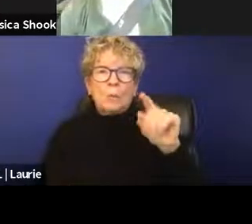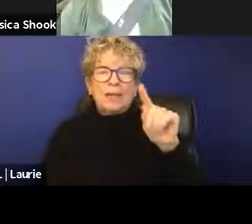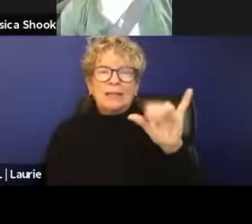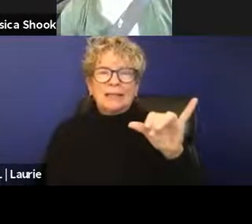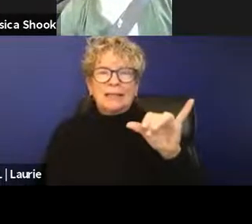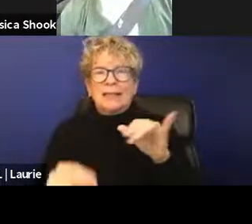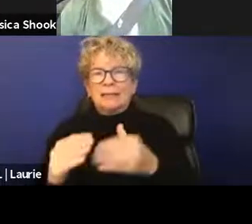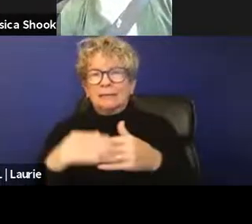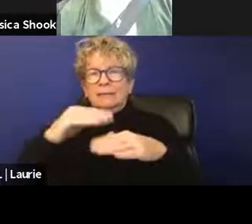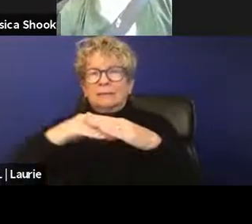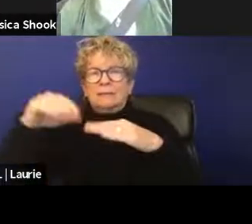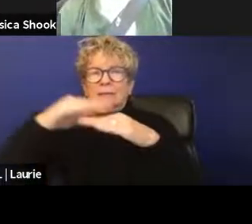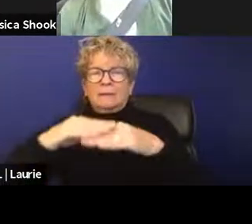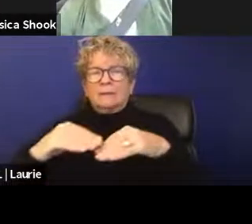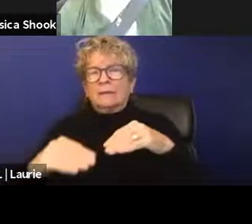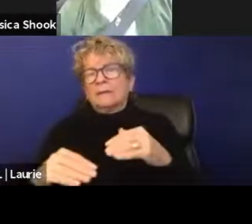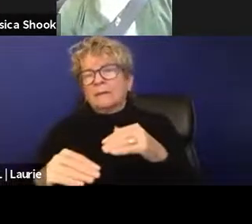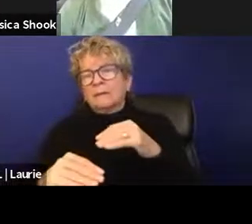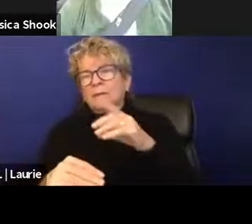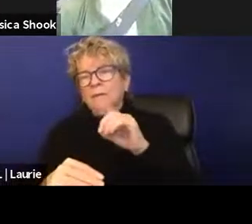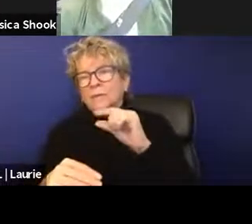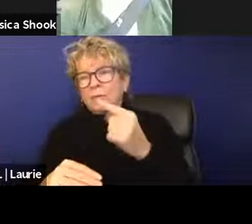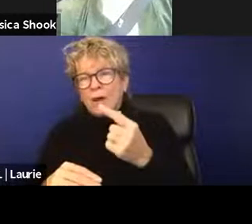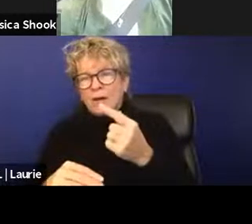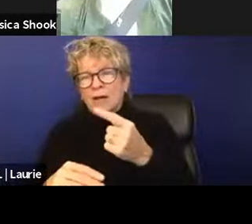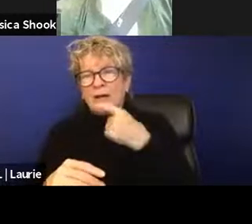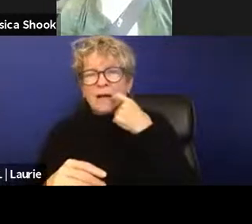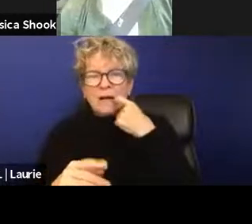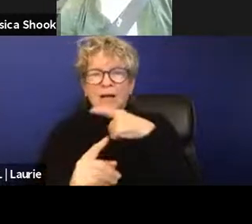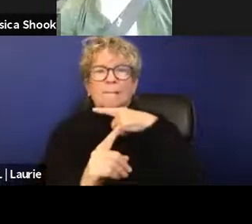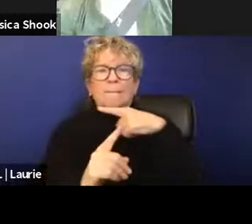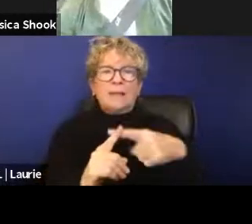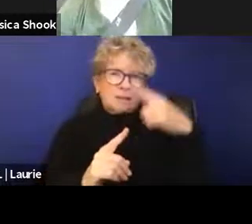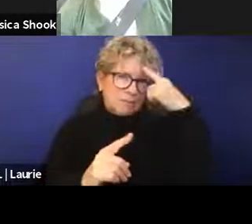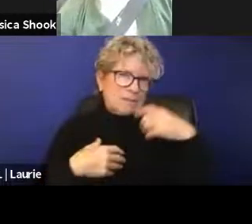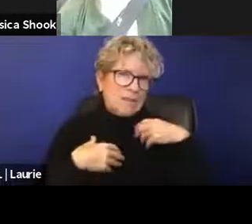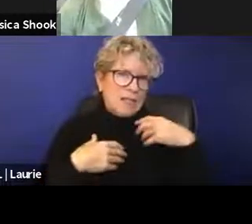disorder and behavioral health conditions. And